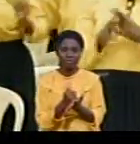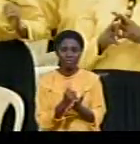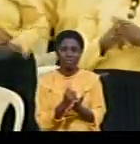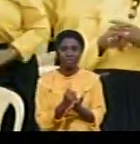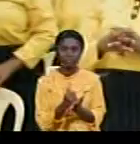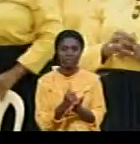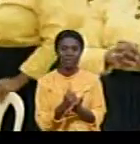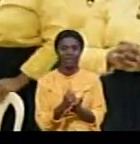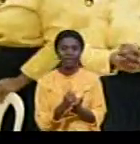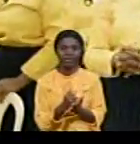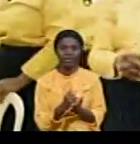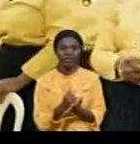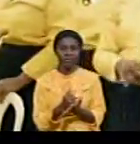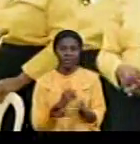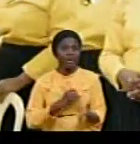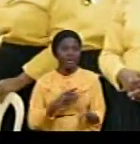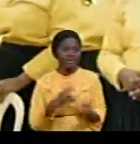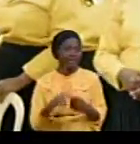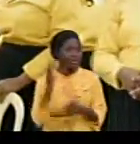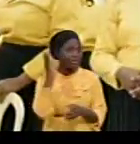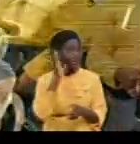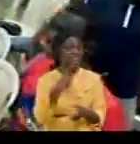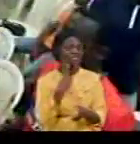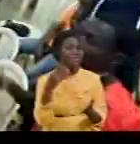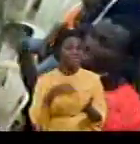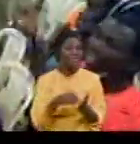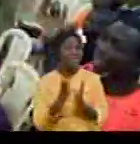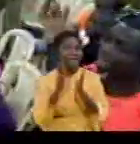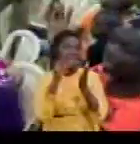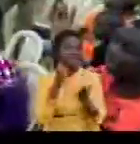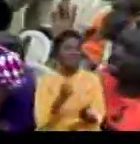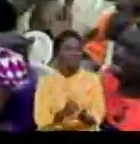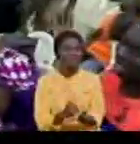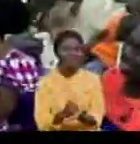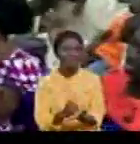I'd just like to hear your voice again. Amen.